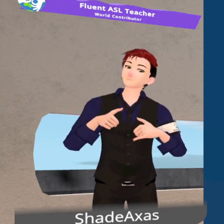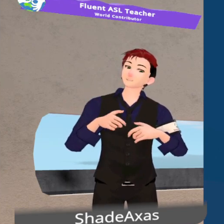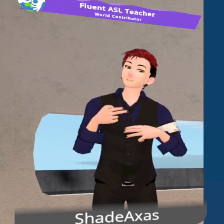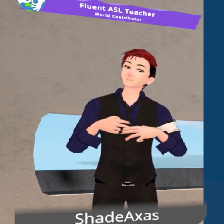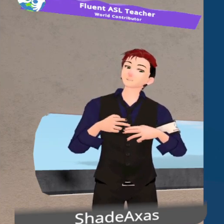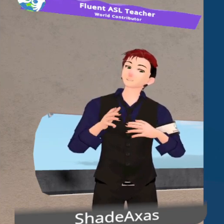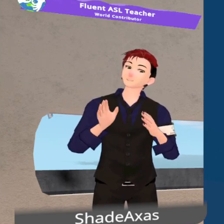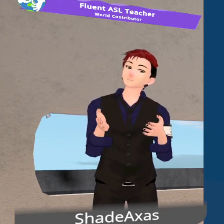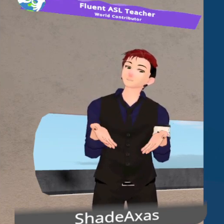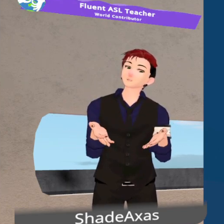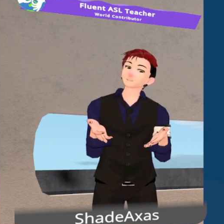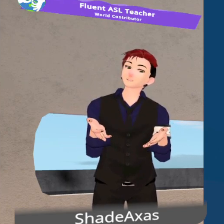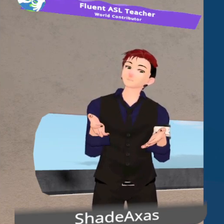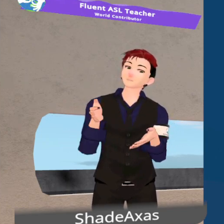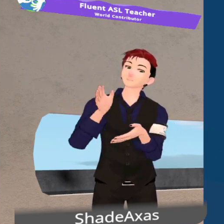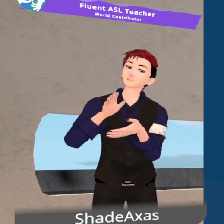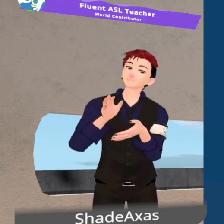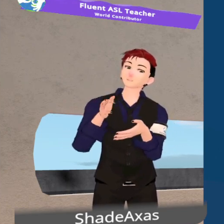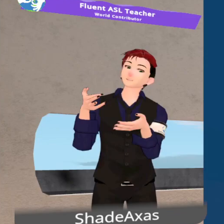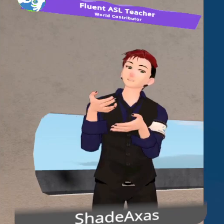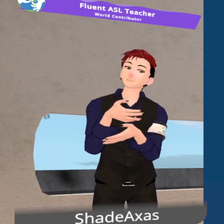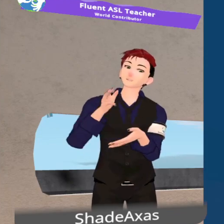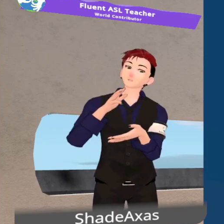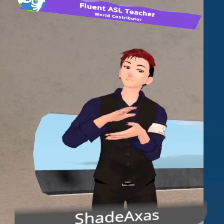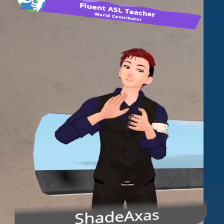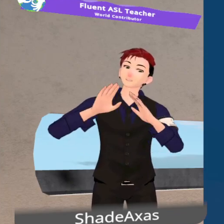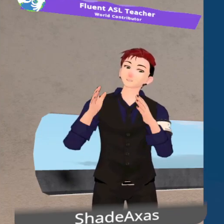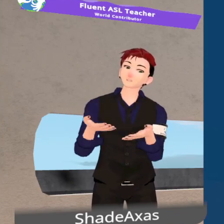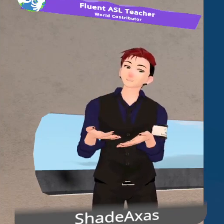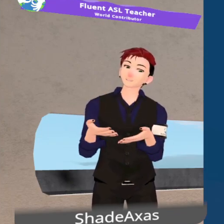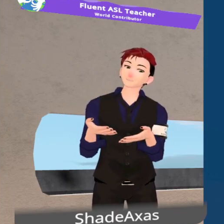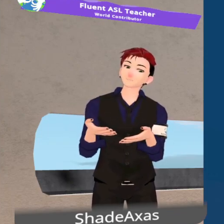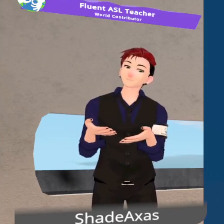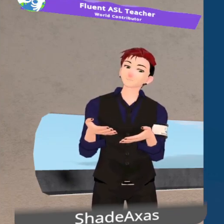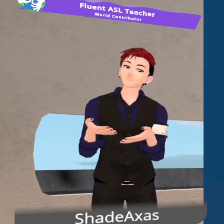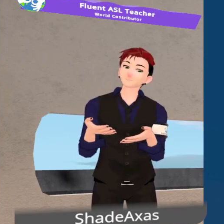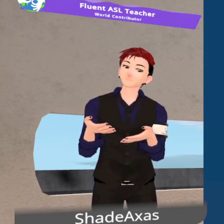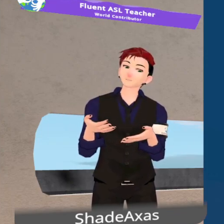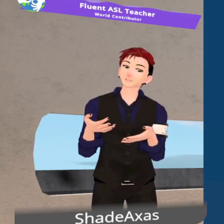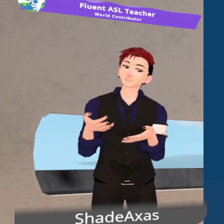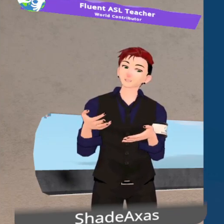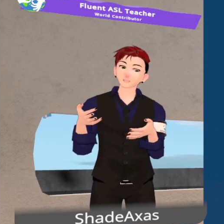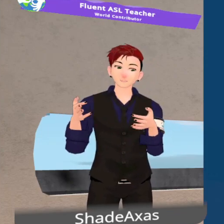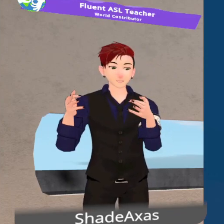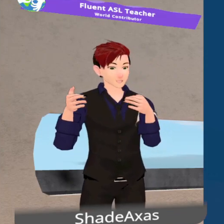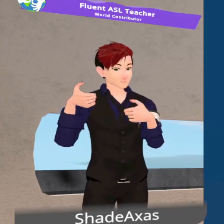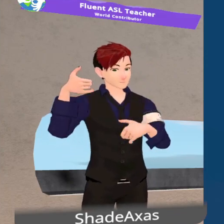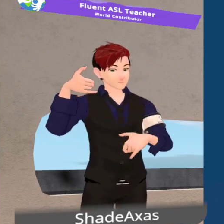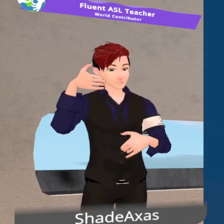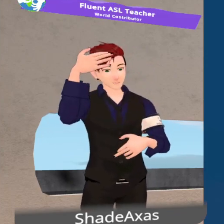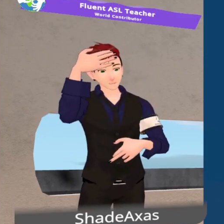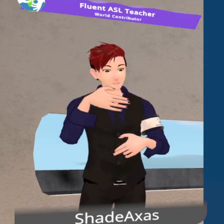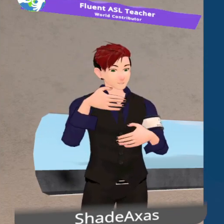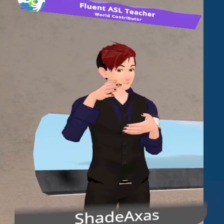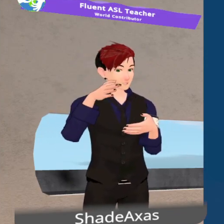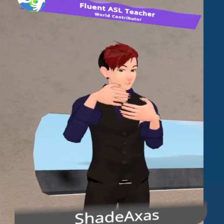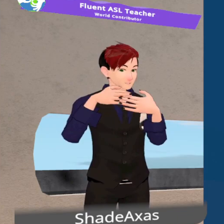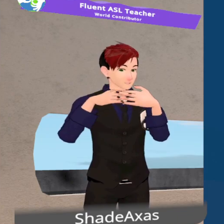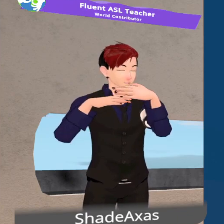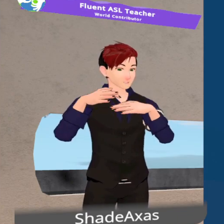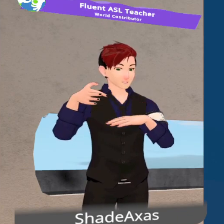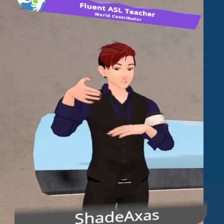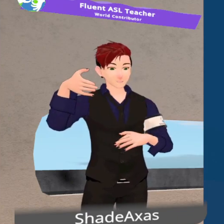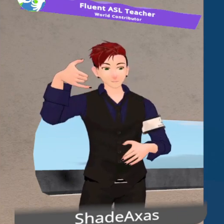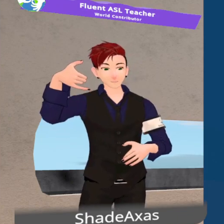I'm trying to remember the name of the world. It's the new school world. We have like at the front